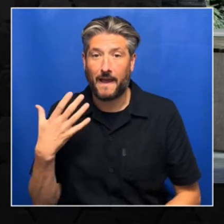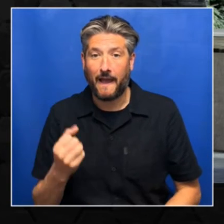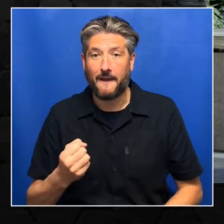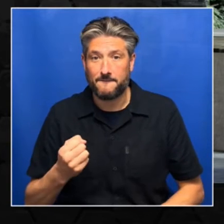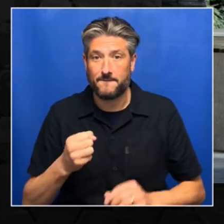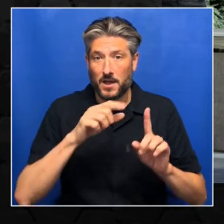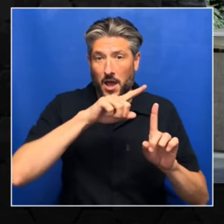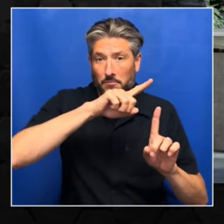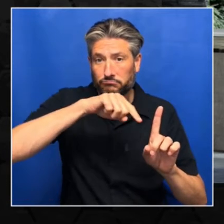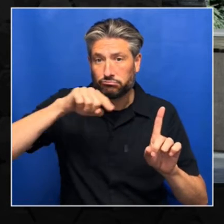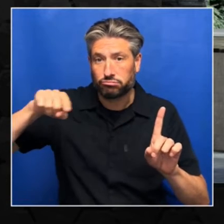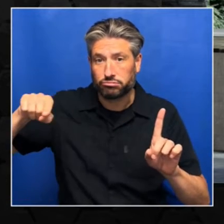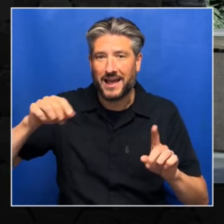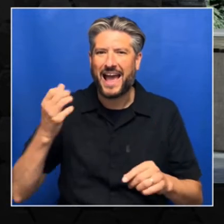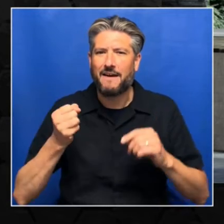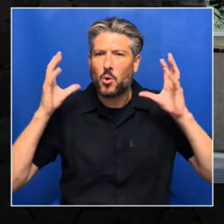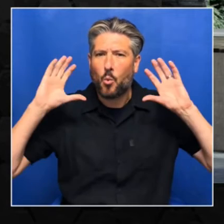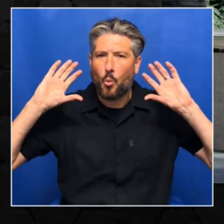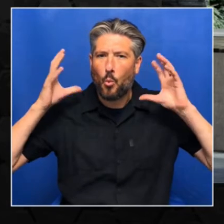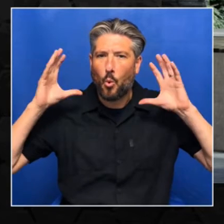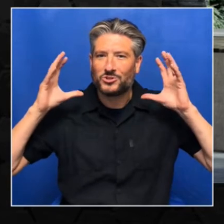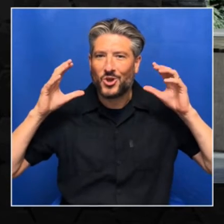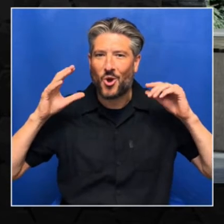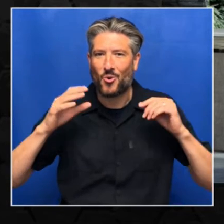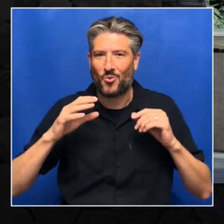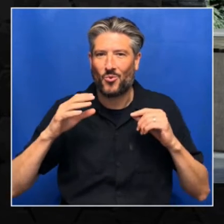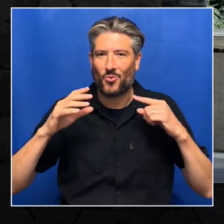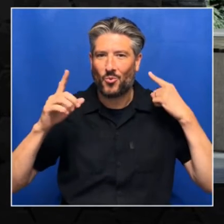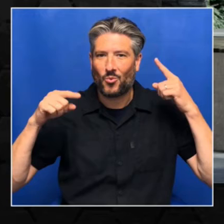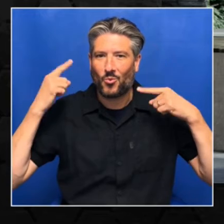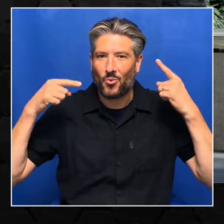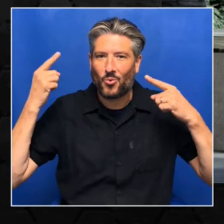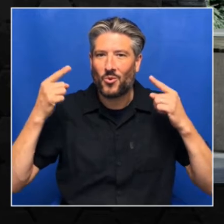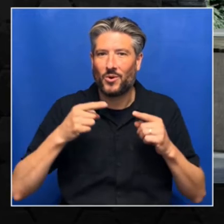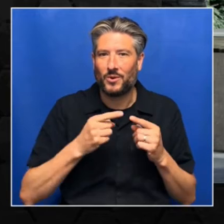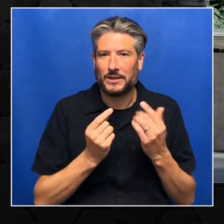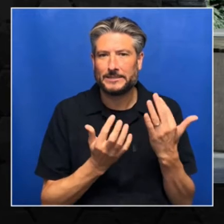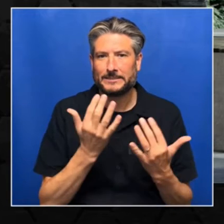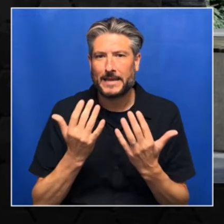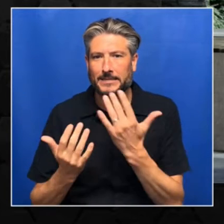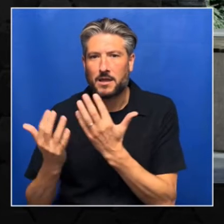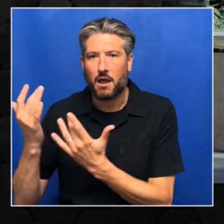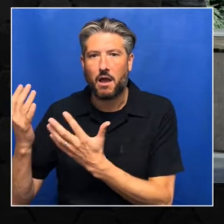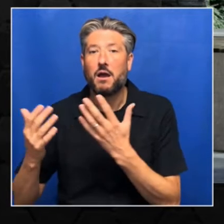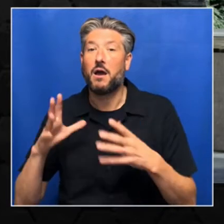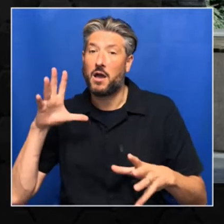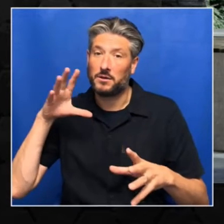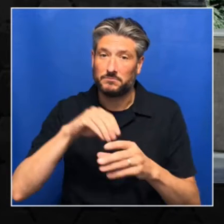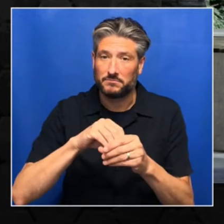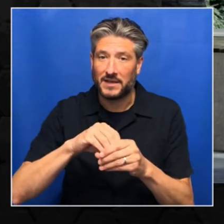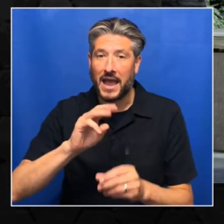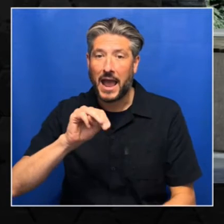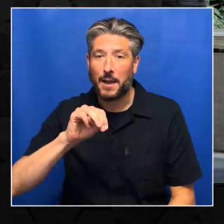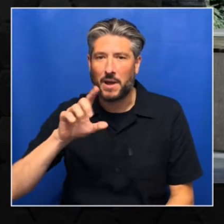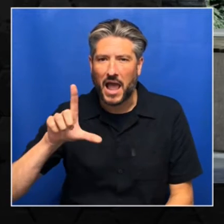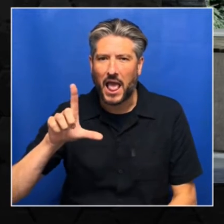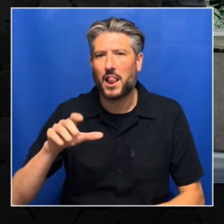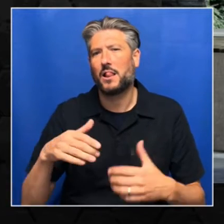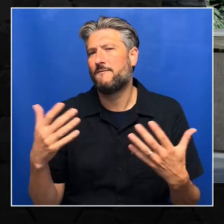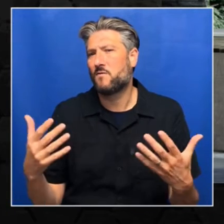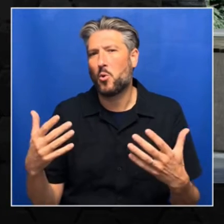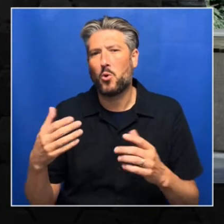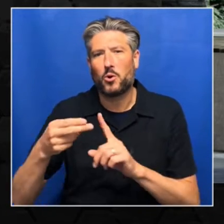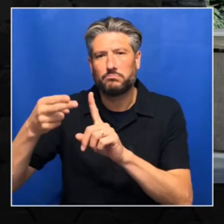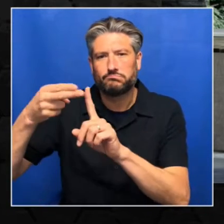data, transforming it into the frequency domain, doing machine learning stuff, and pretty much use it for classification, use it for